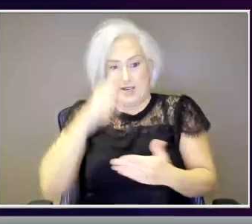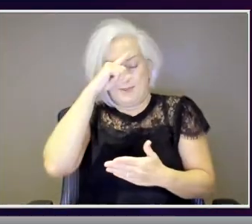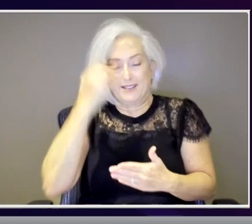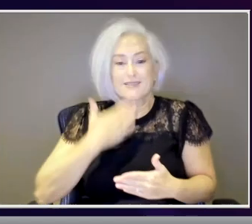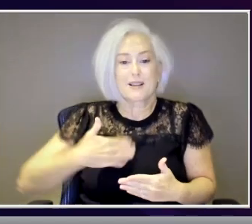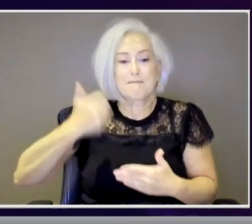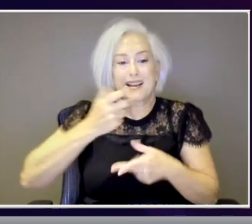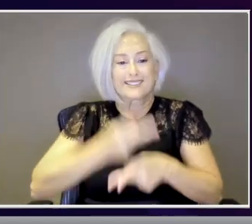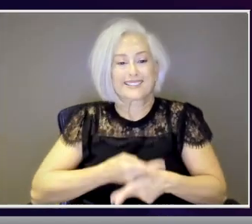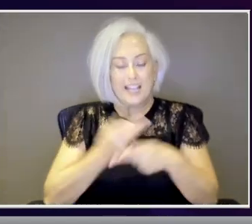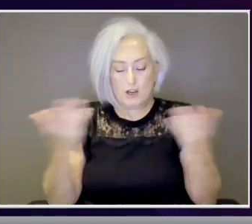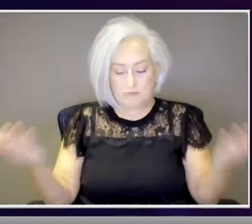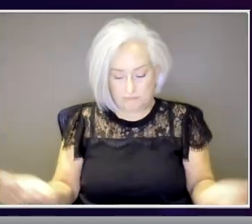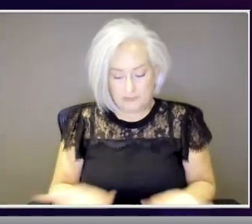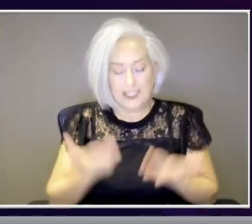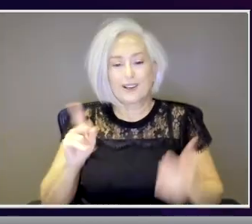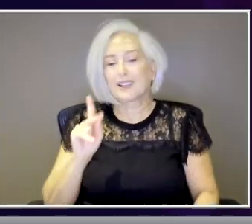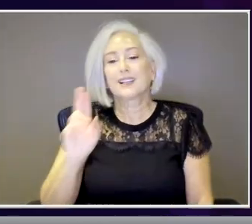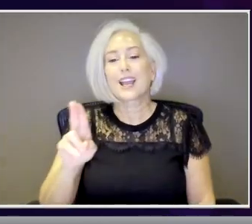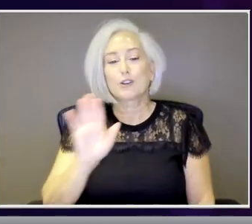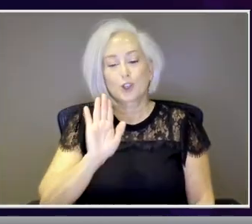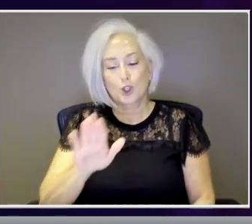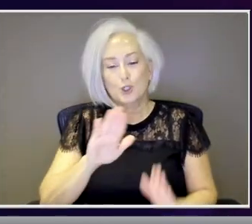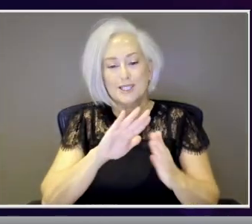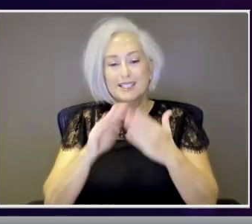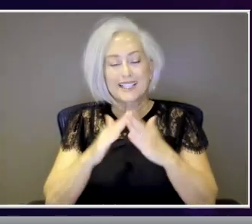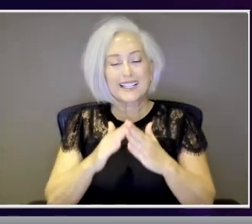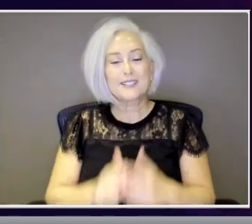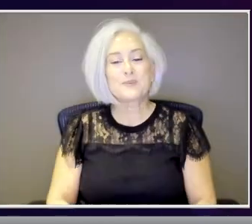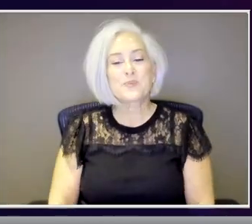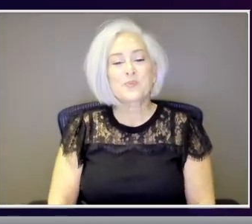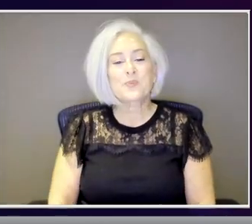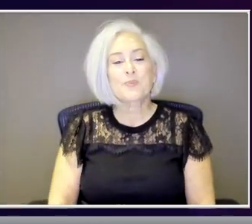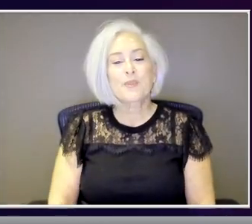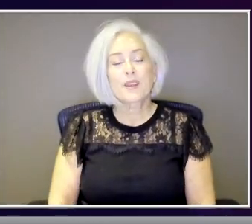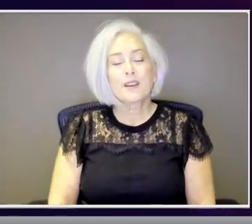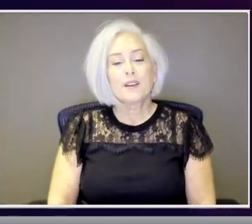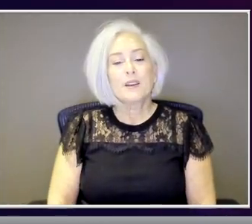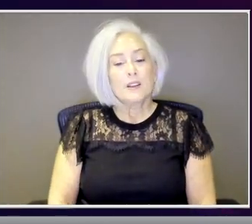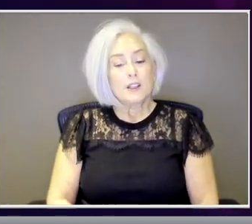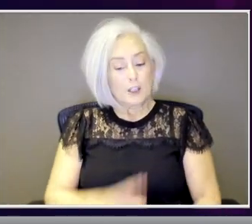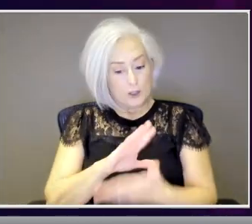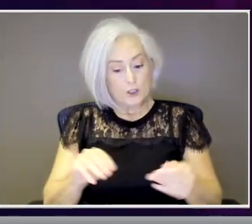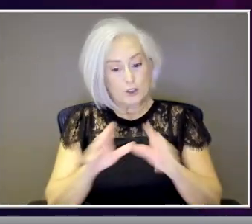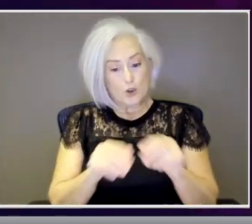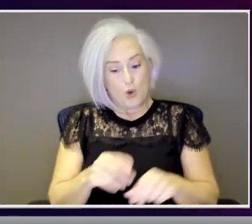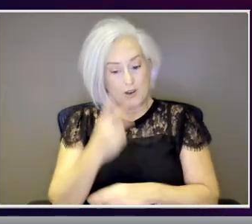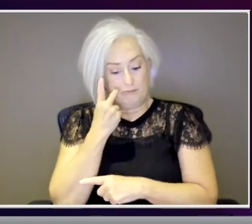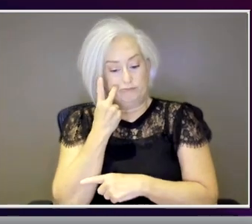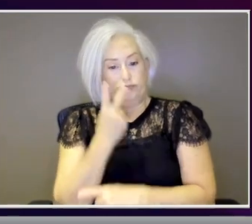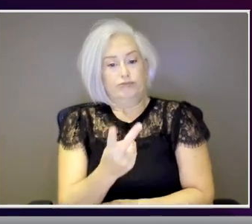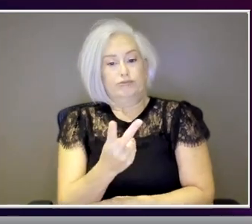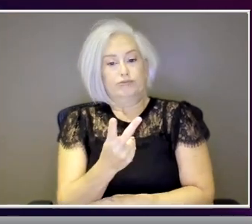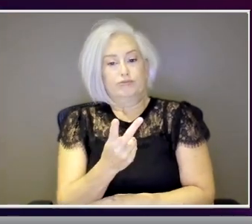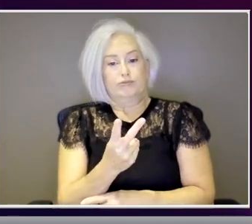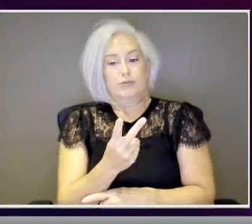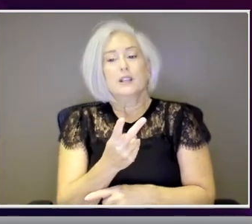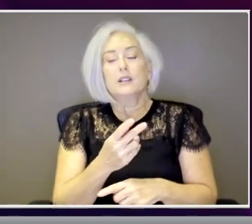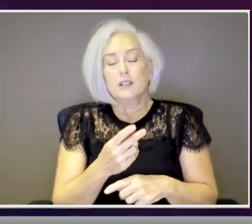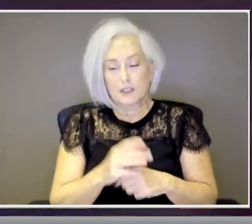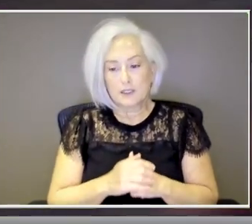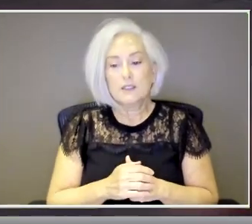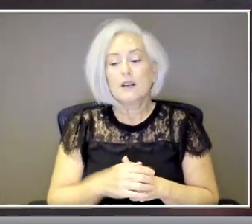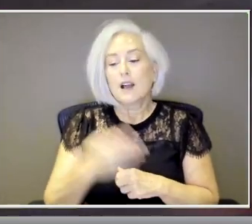in her city. Now, during our the story you saw at the beginning of the program about Haley, she talked a little bit